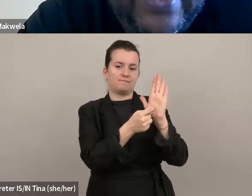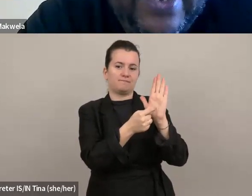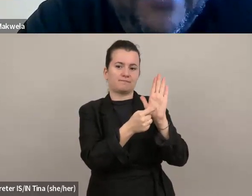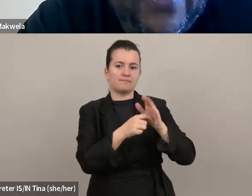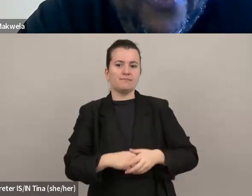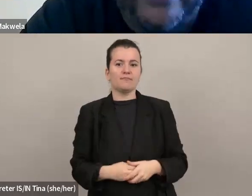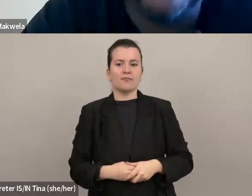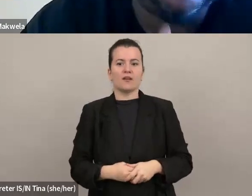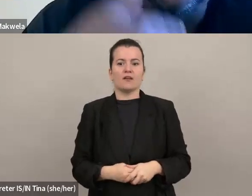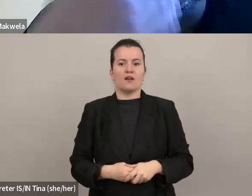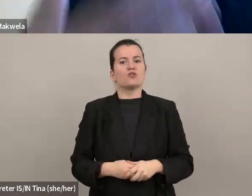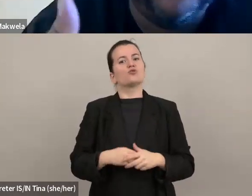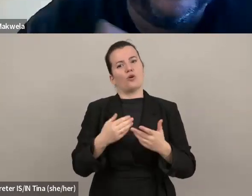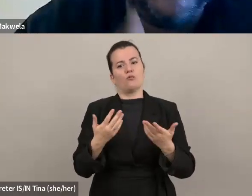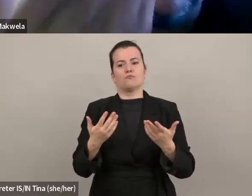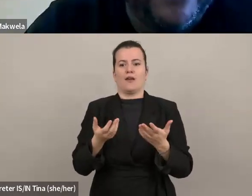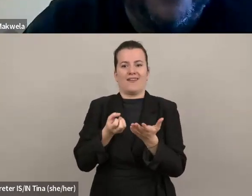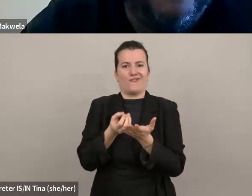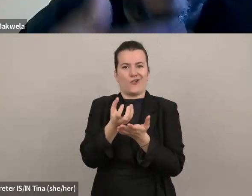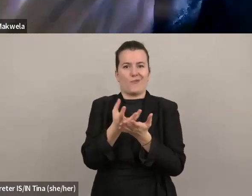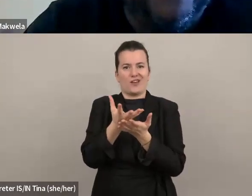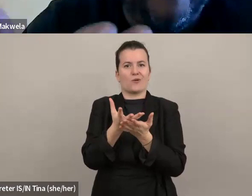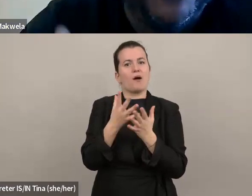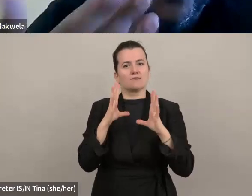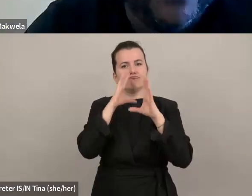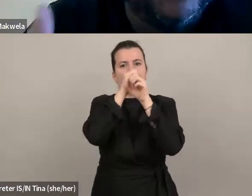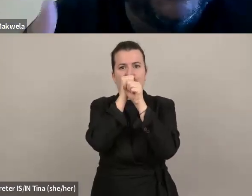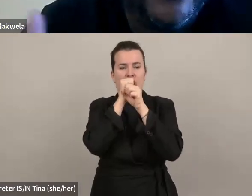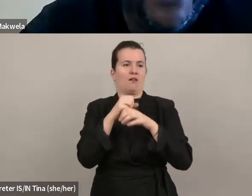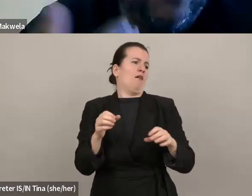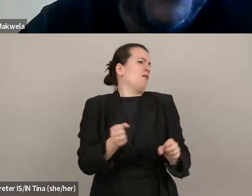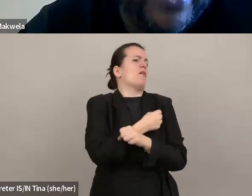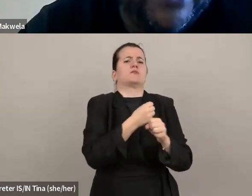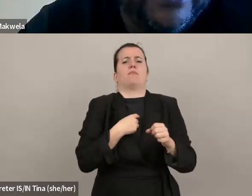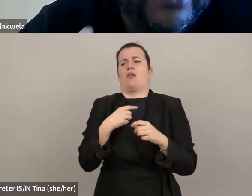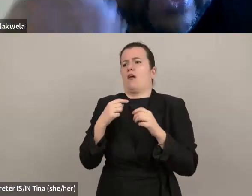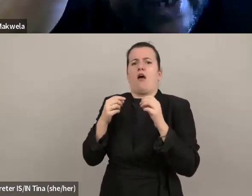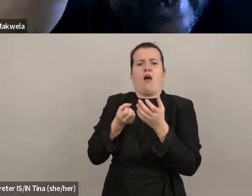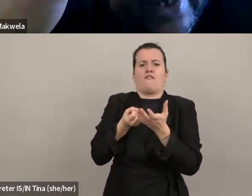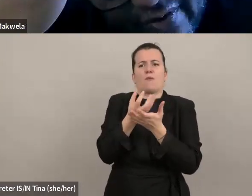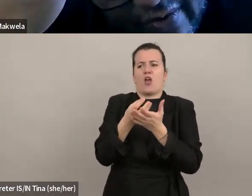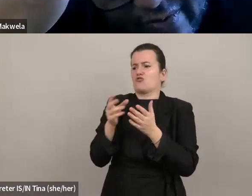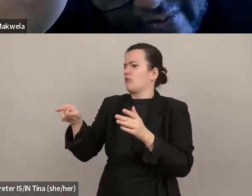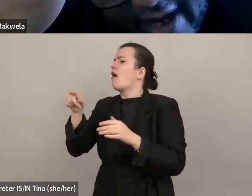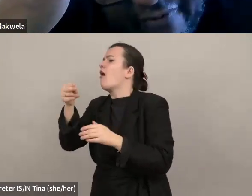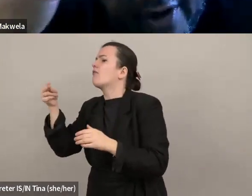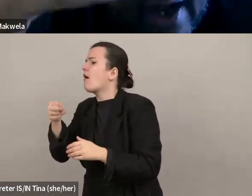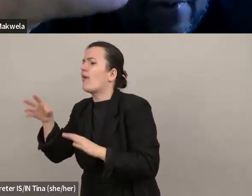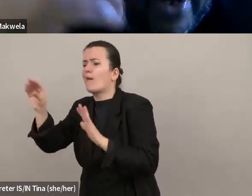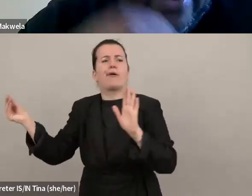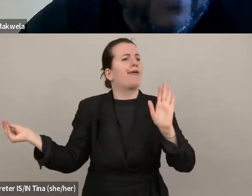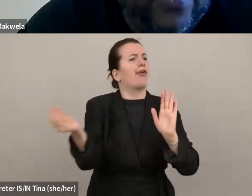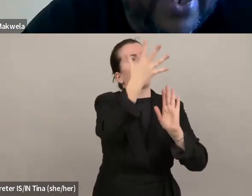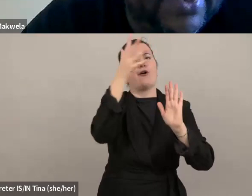POPIA. So you can't just display information without a consent. So yeah,